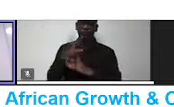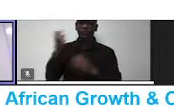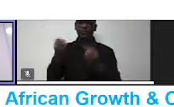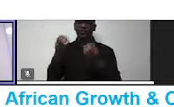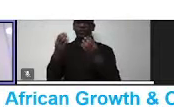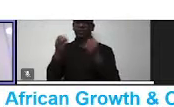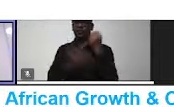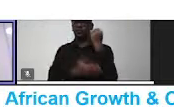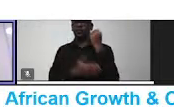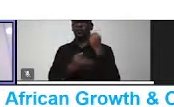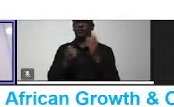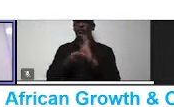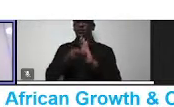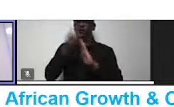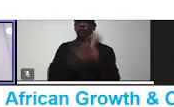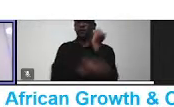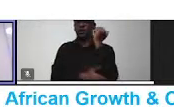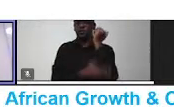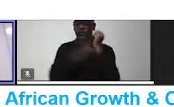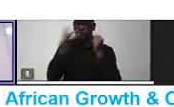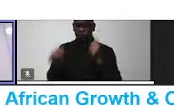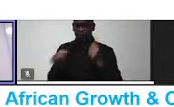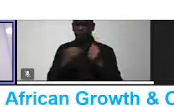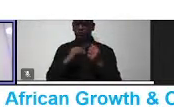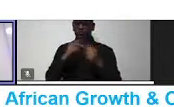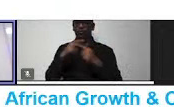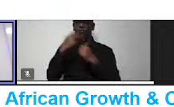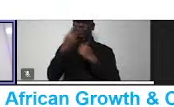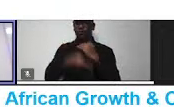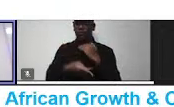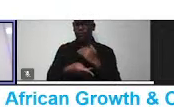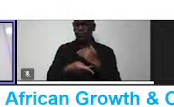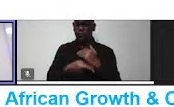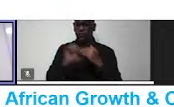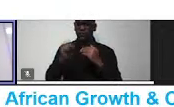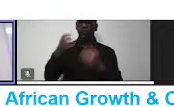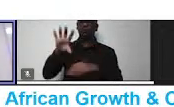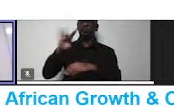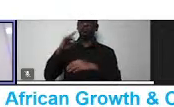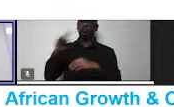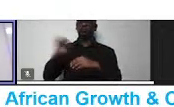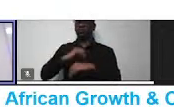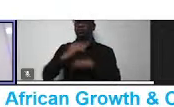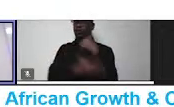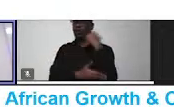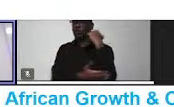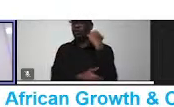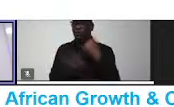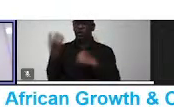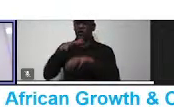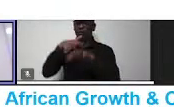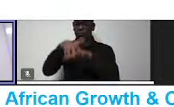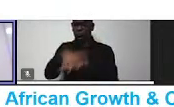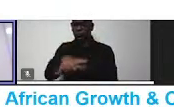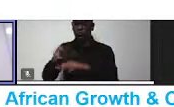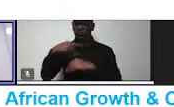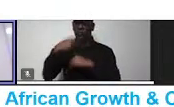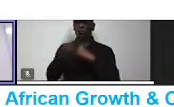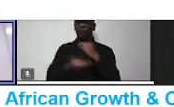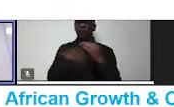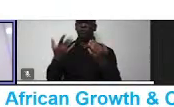have this program. They can specify the specific countries, how they implement the program, and also which